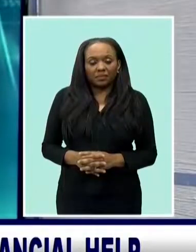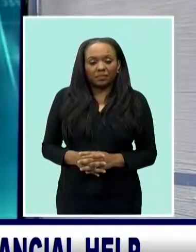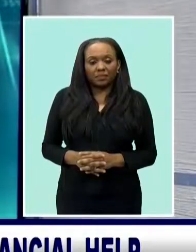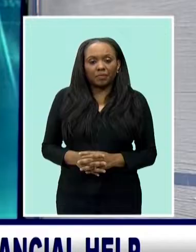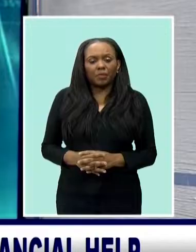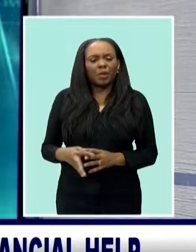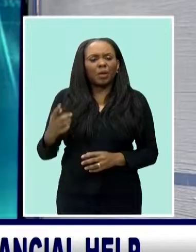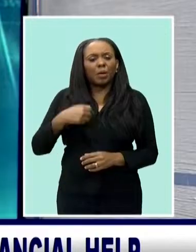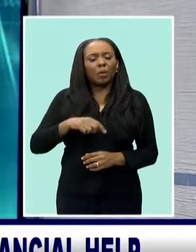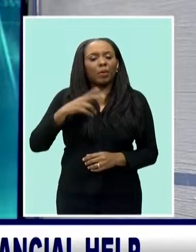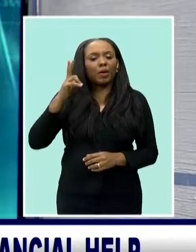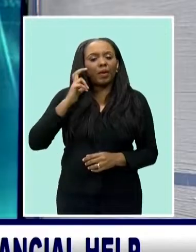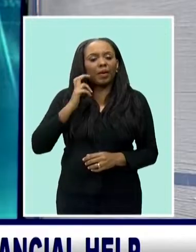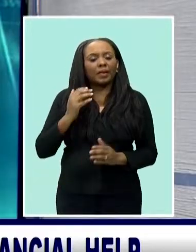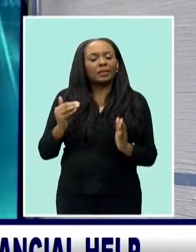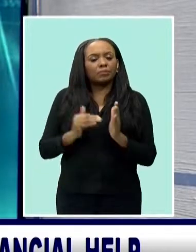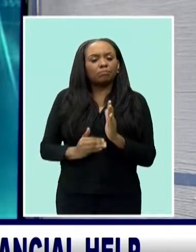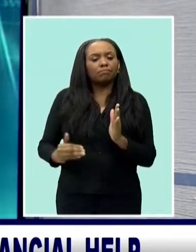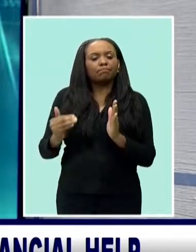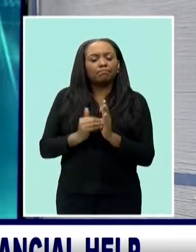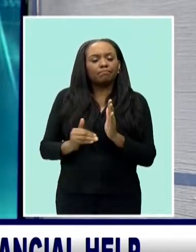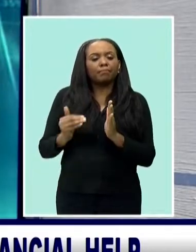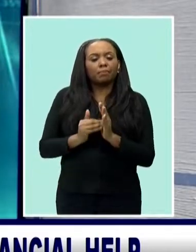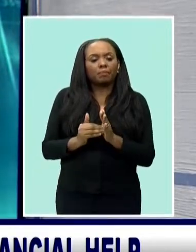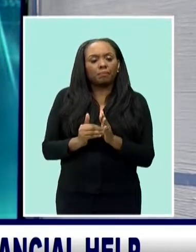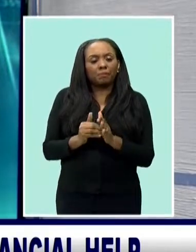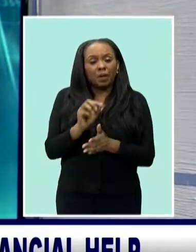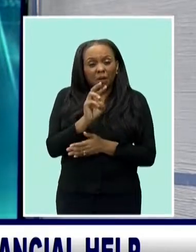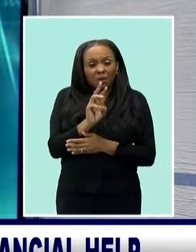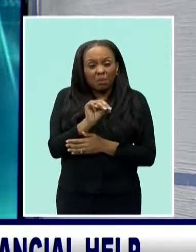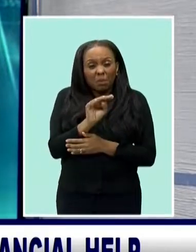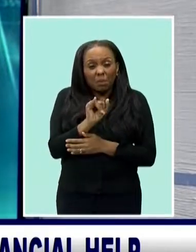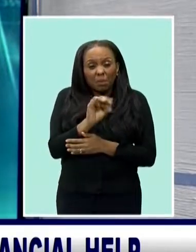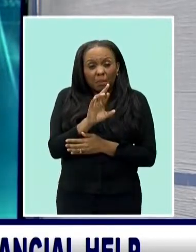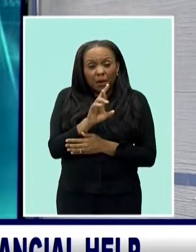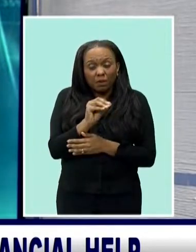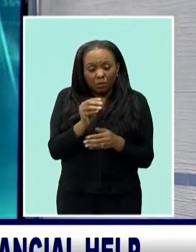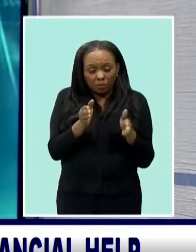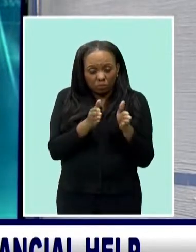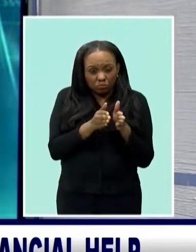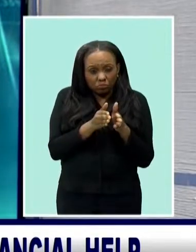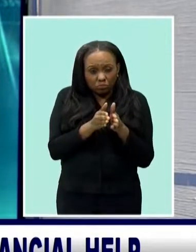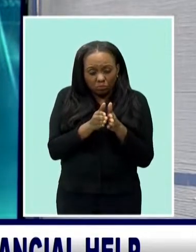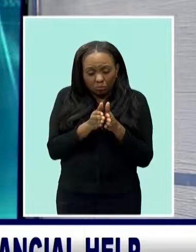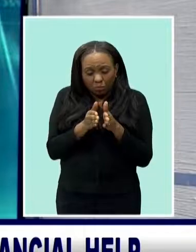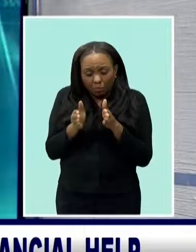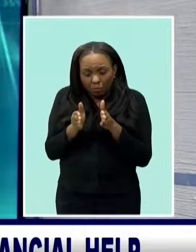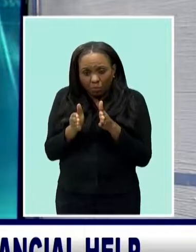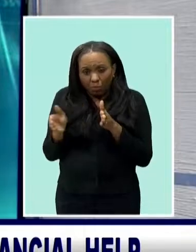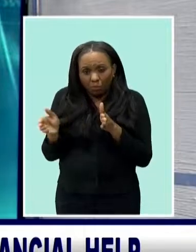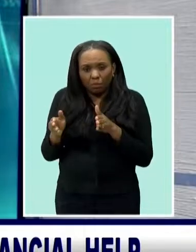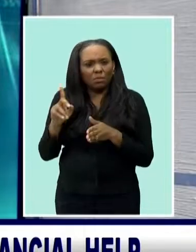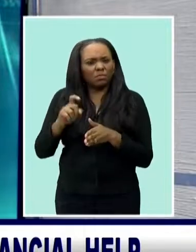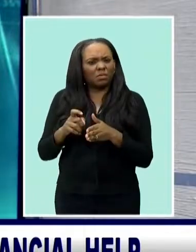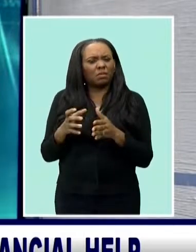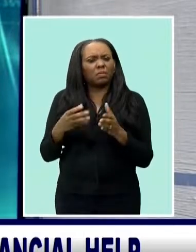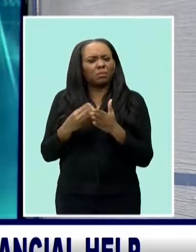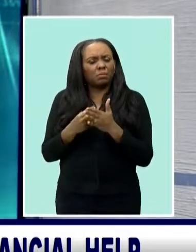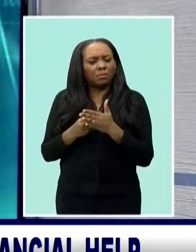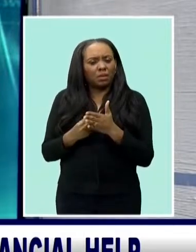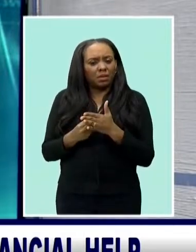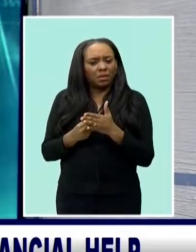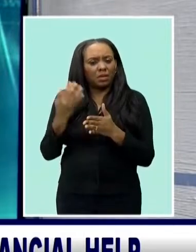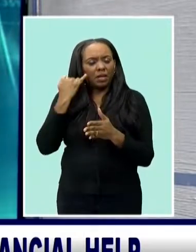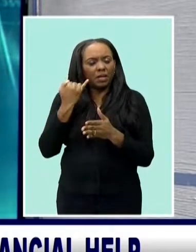We've heard it time and time again. Micro, small and medium-sized enterprises need adequate funding to survive. And Director